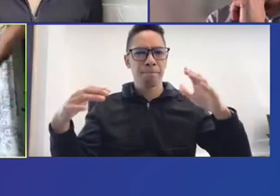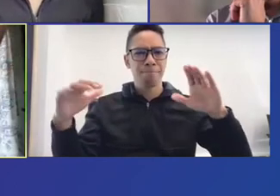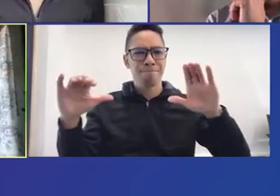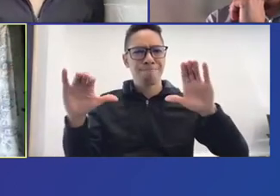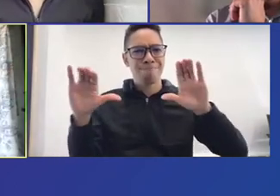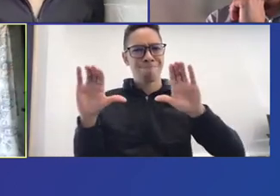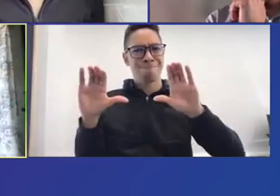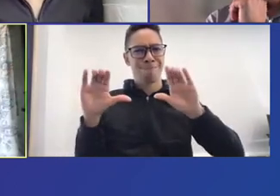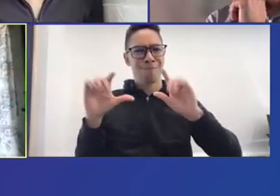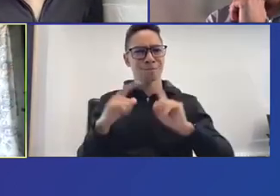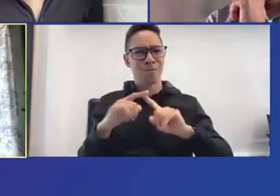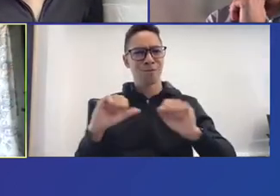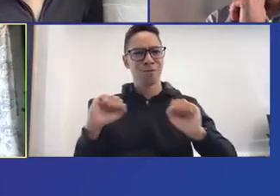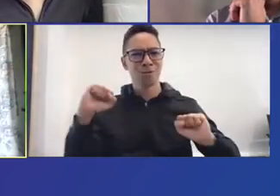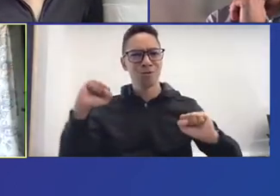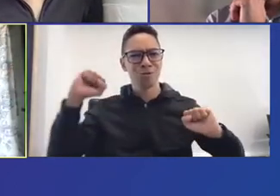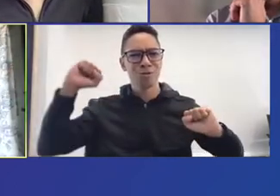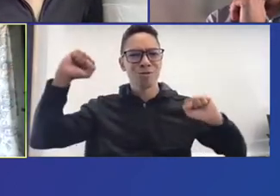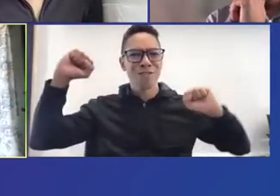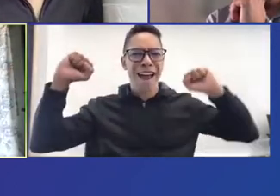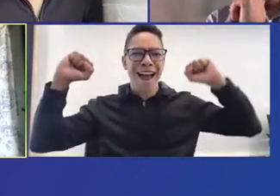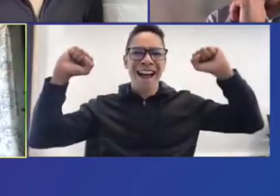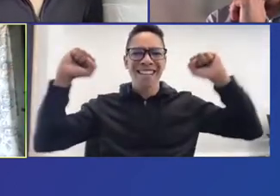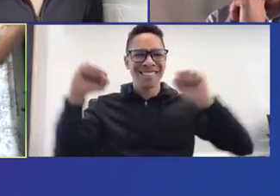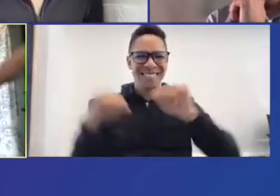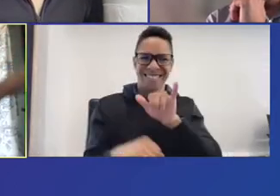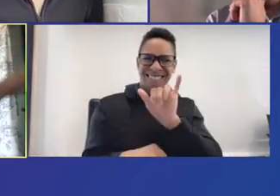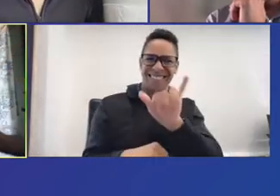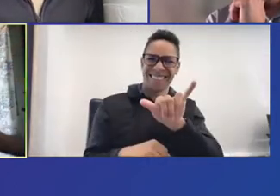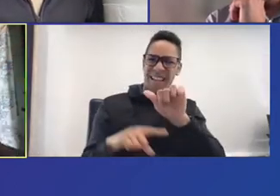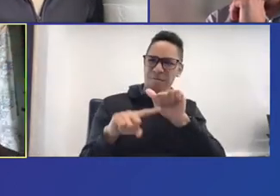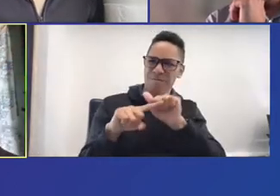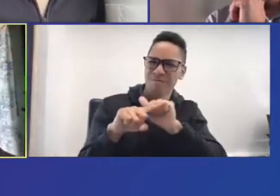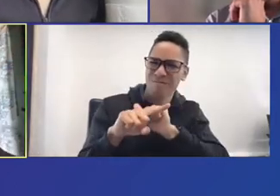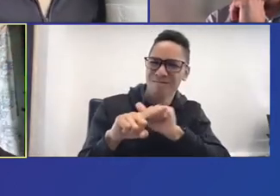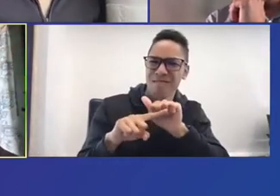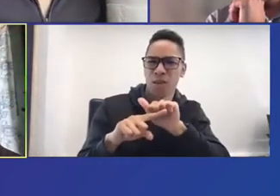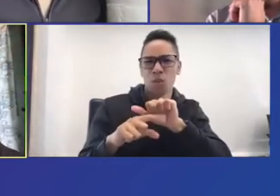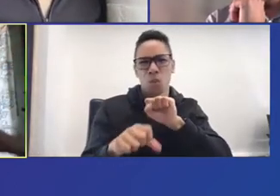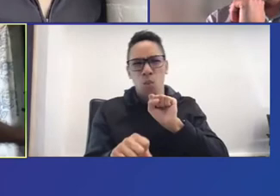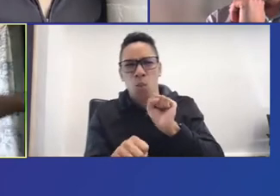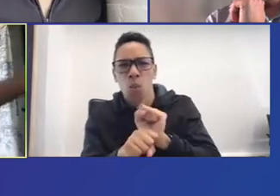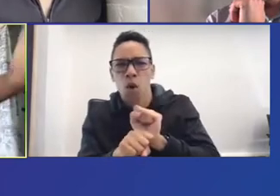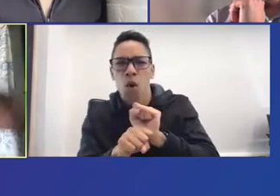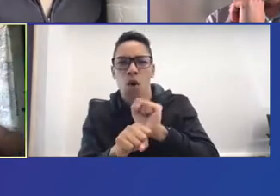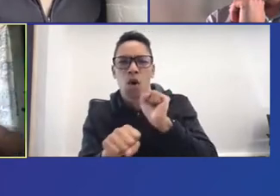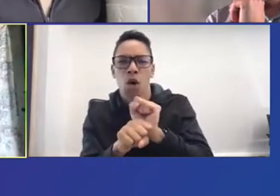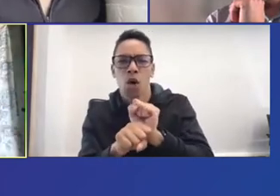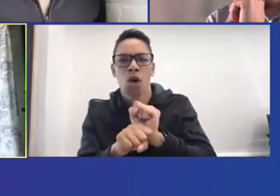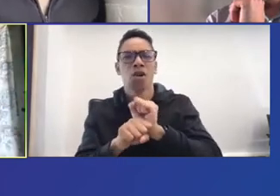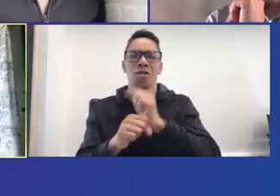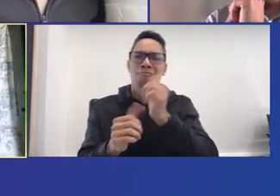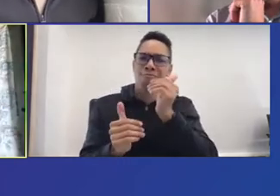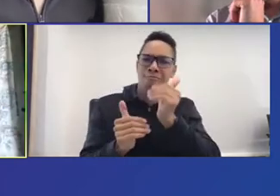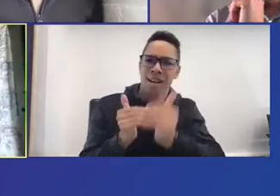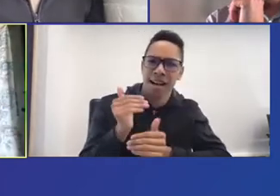up over your head is a practice, it's a work, it's a process.